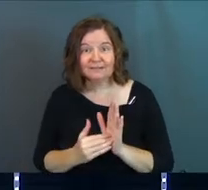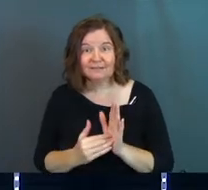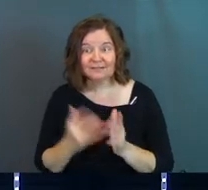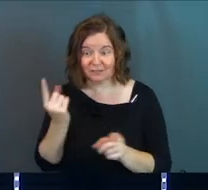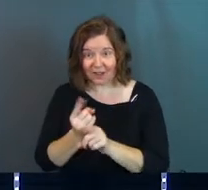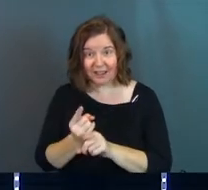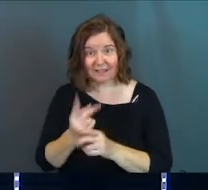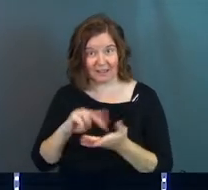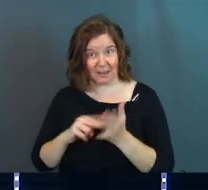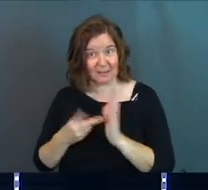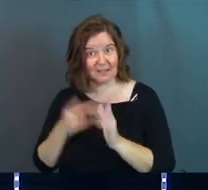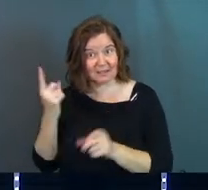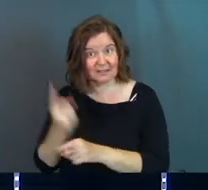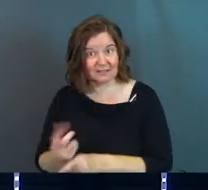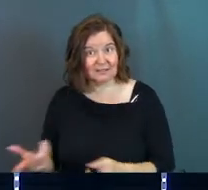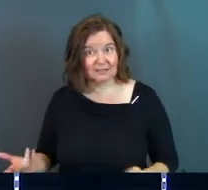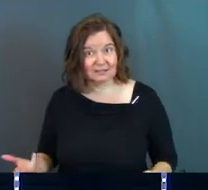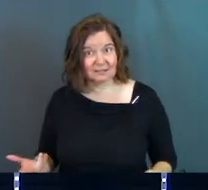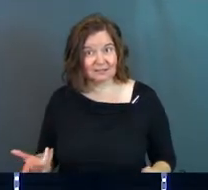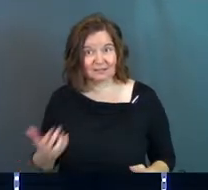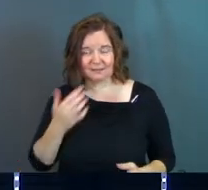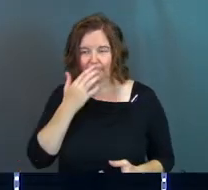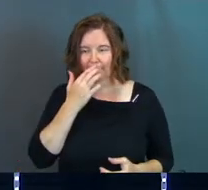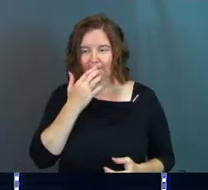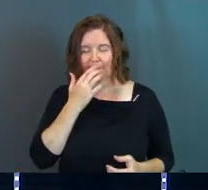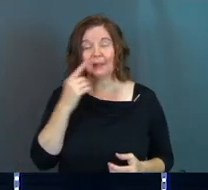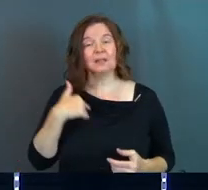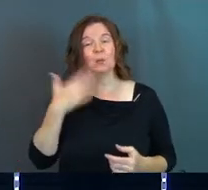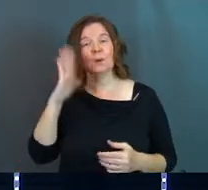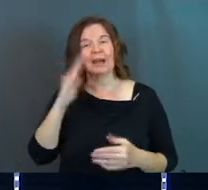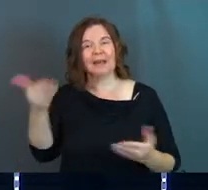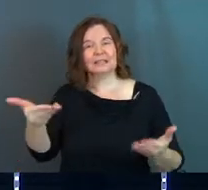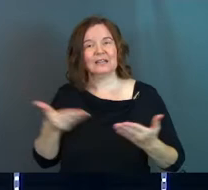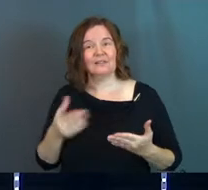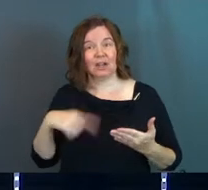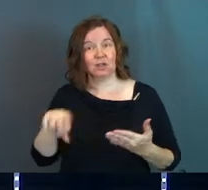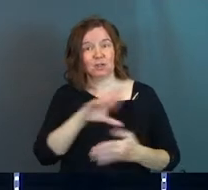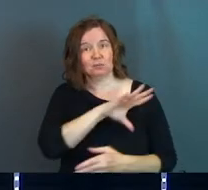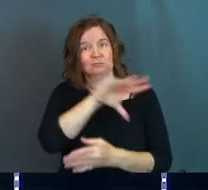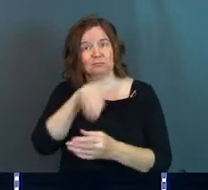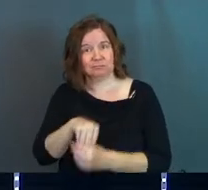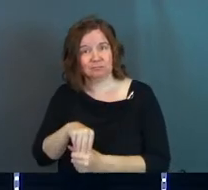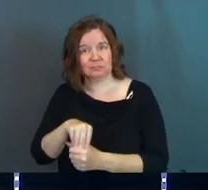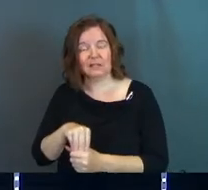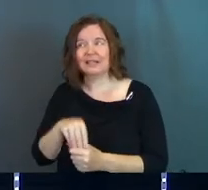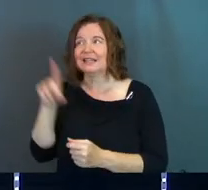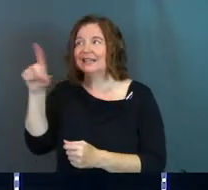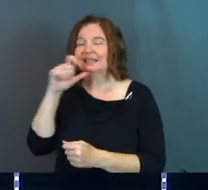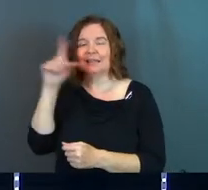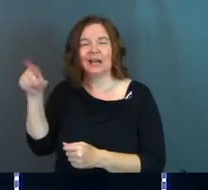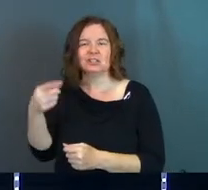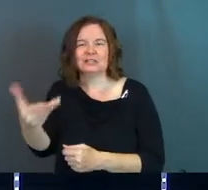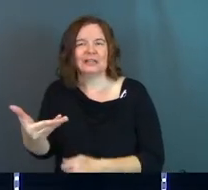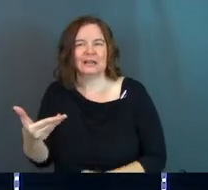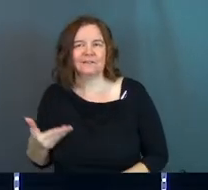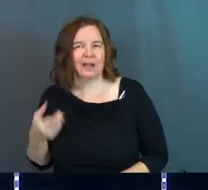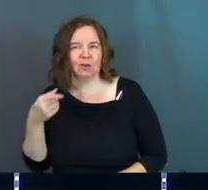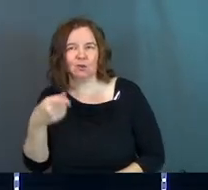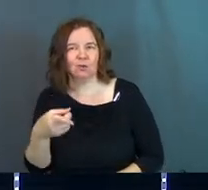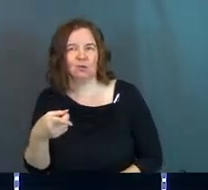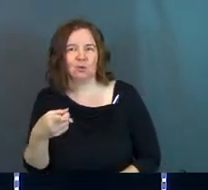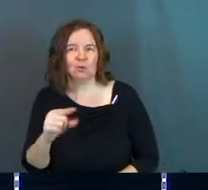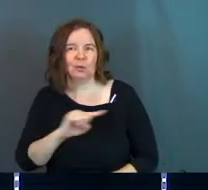what that means? This is what God has invited you to. See, he's not just invited you